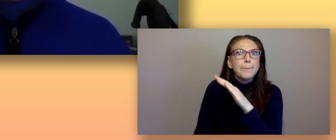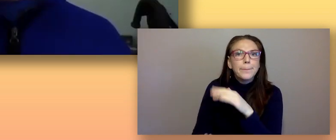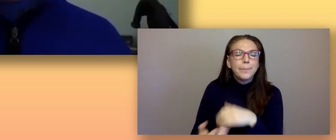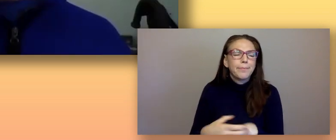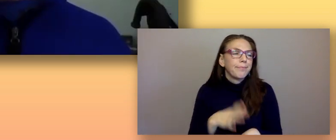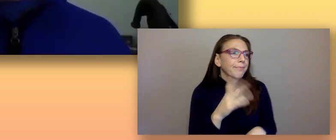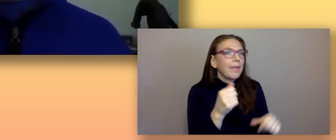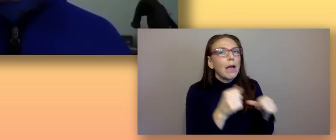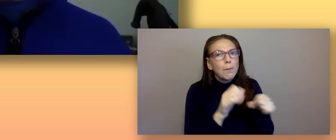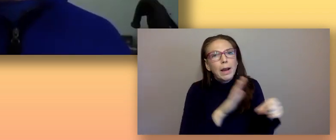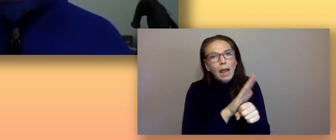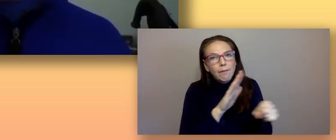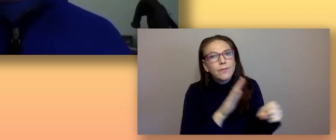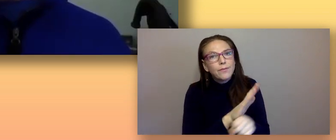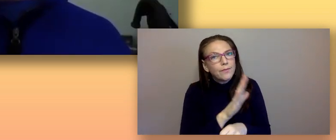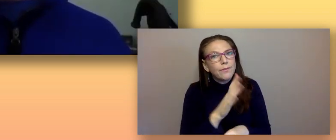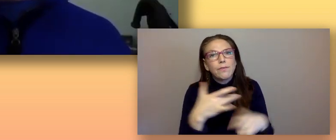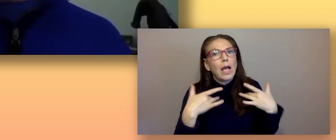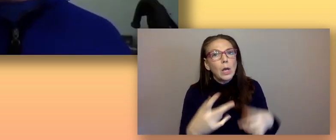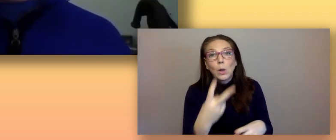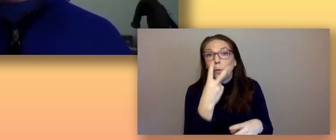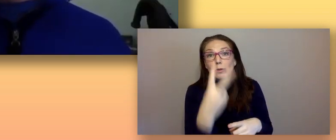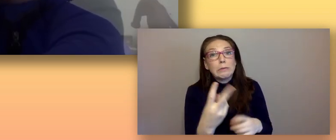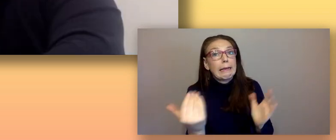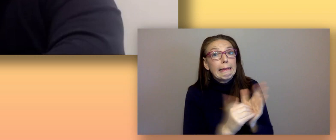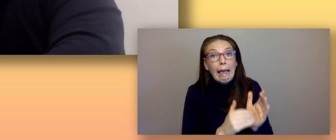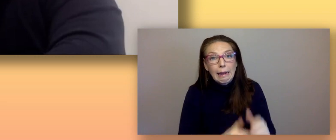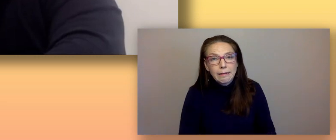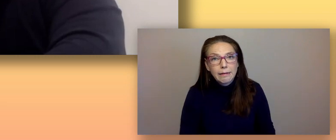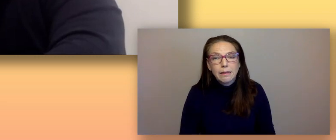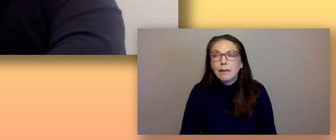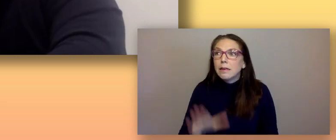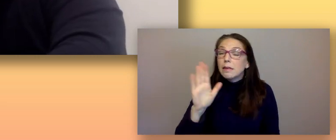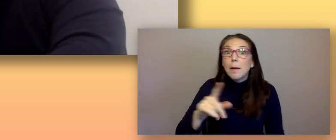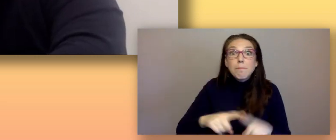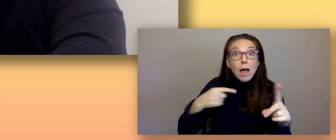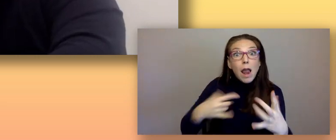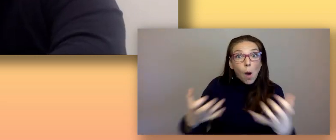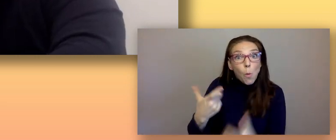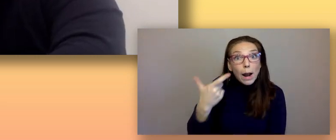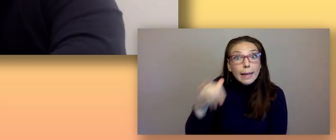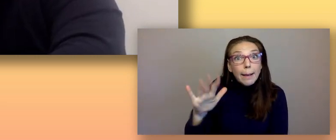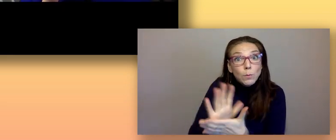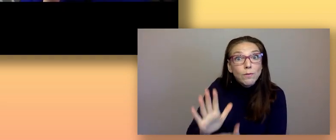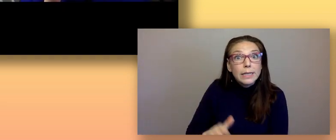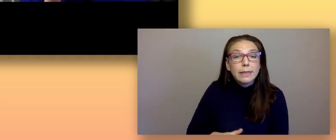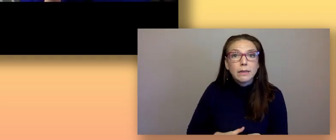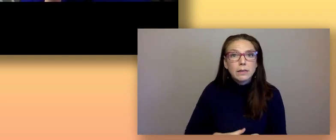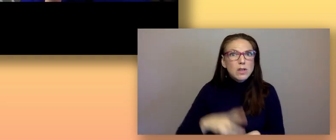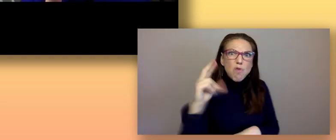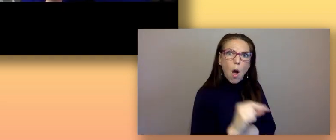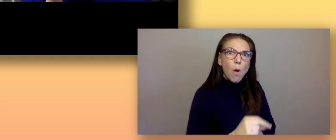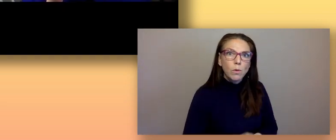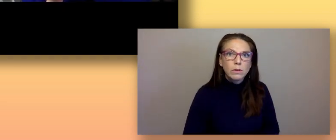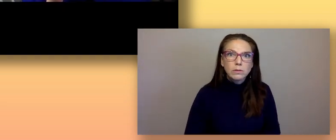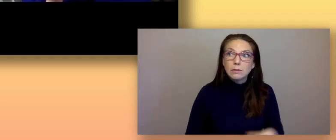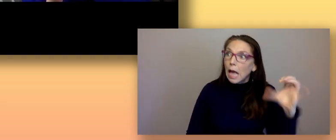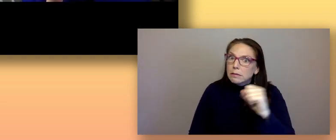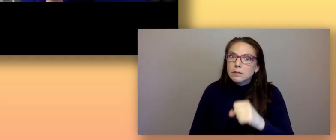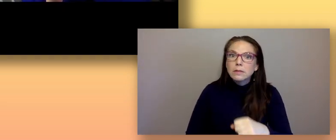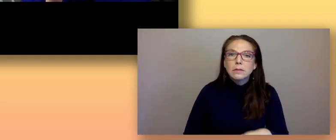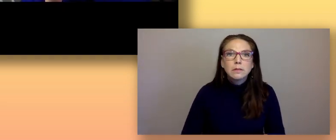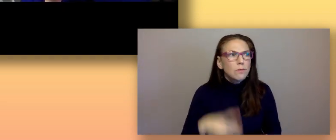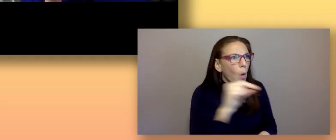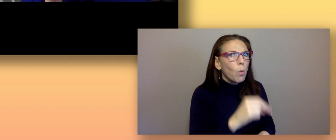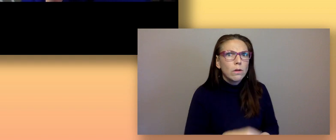I remember enough details not to see either one again. But I want a gay movie. No!